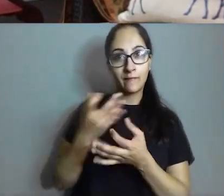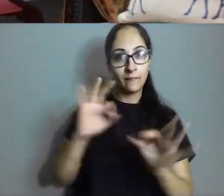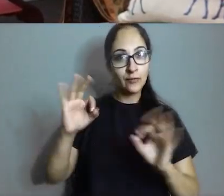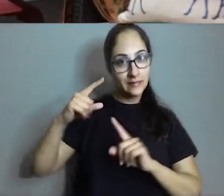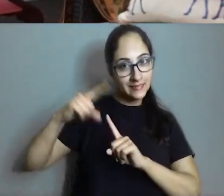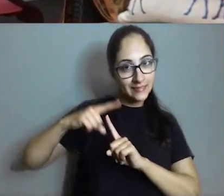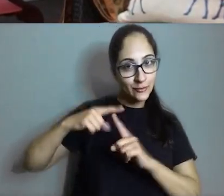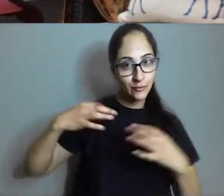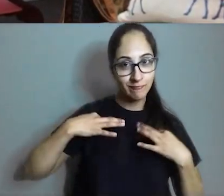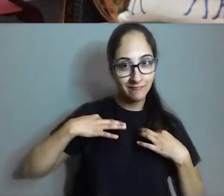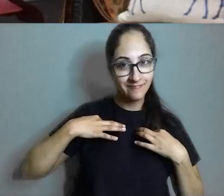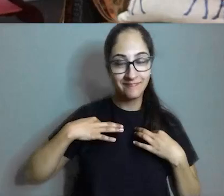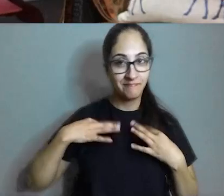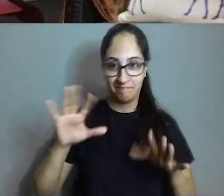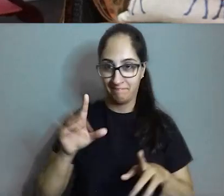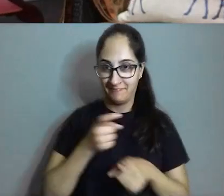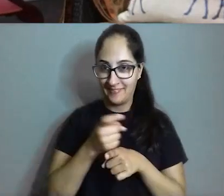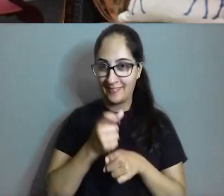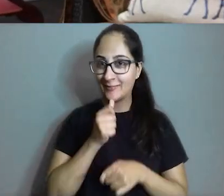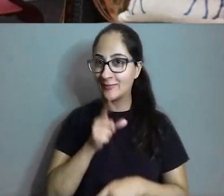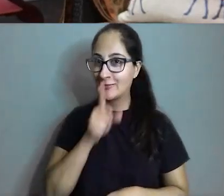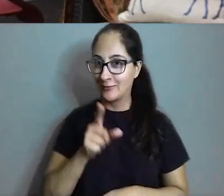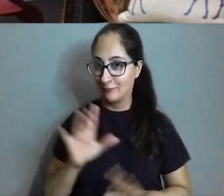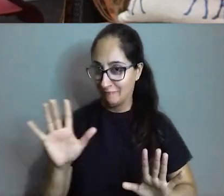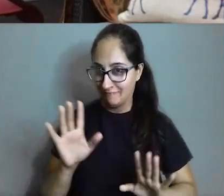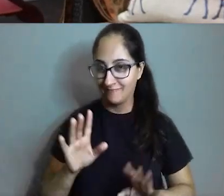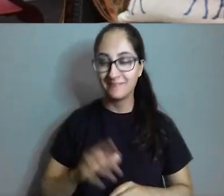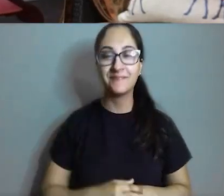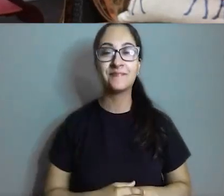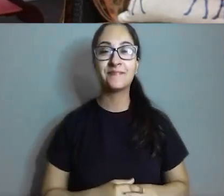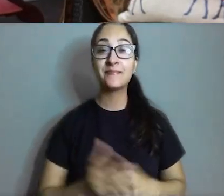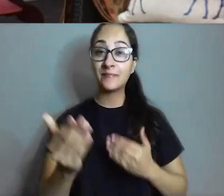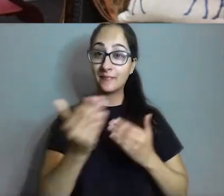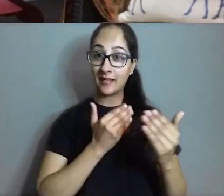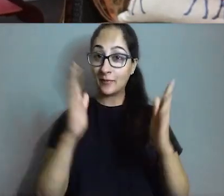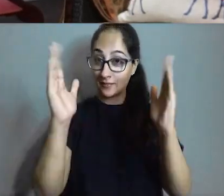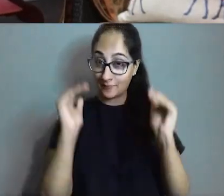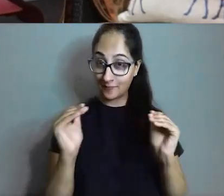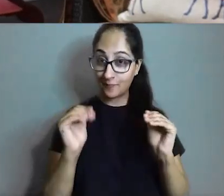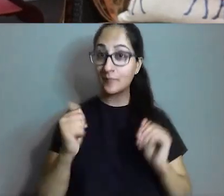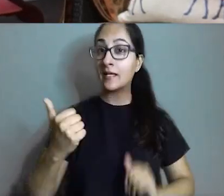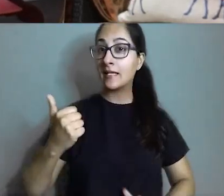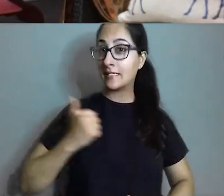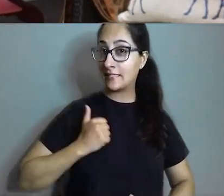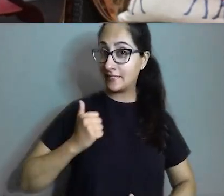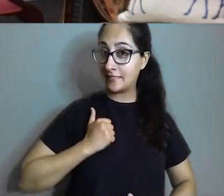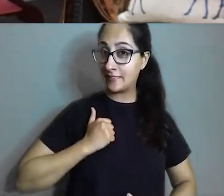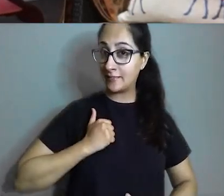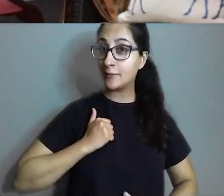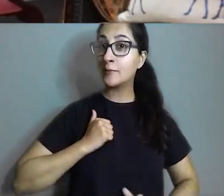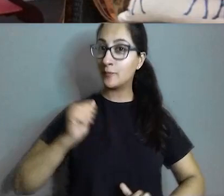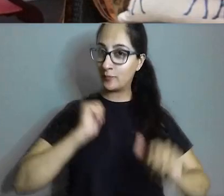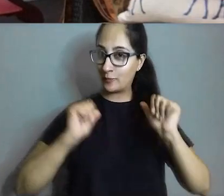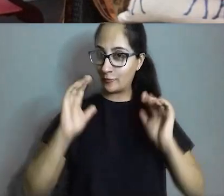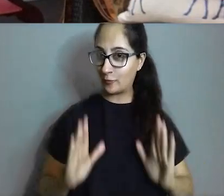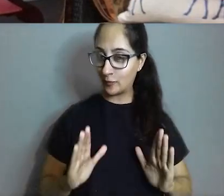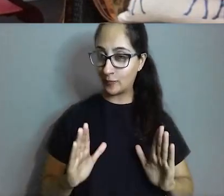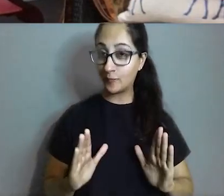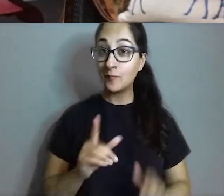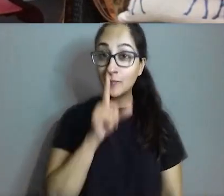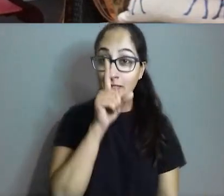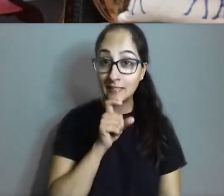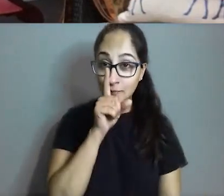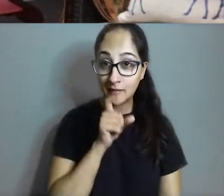she did not say that. No way. Okay, next up, let's hear from some talented Canadian artists in our own community,